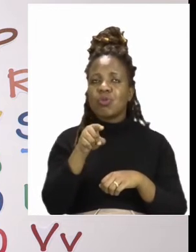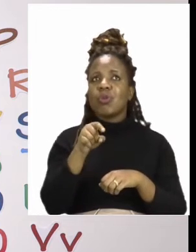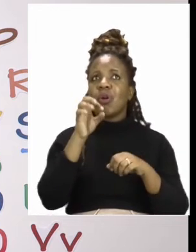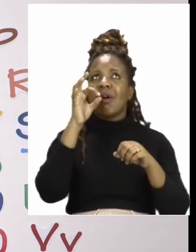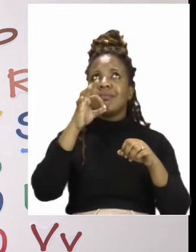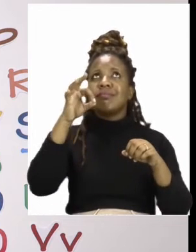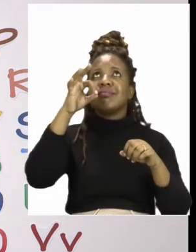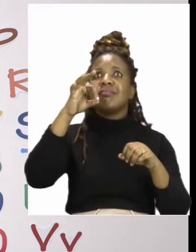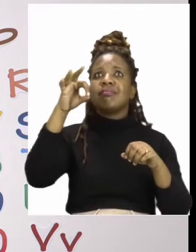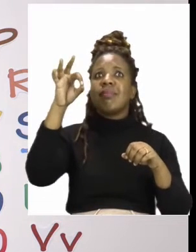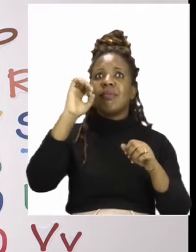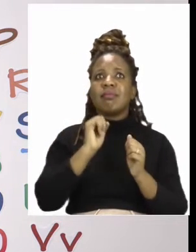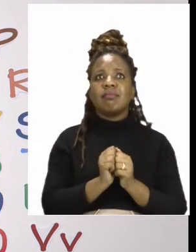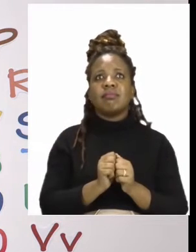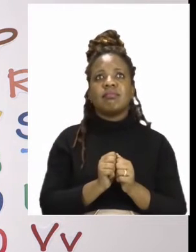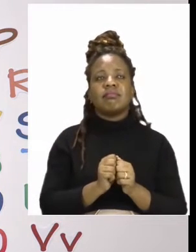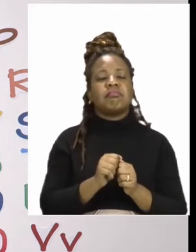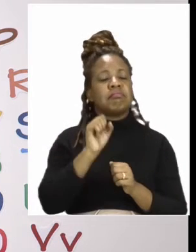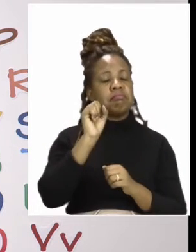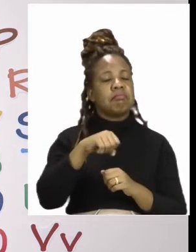A verb is a doing word.